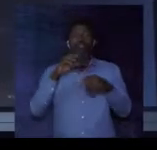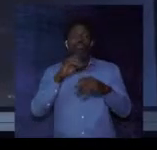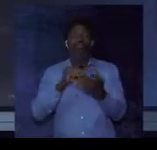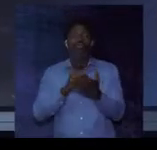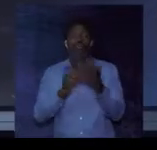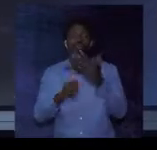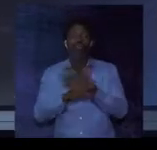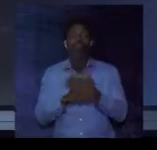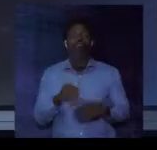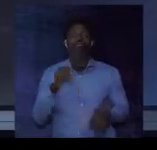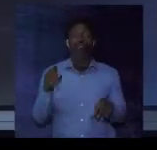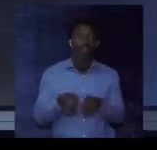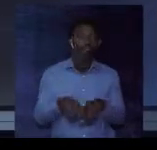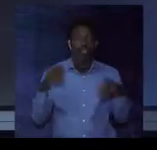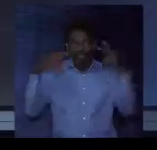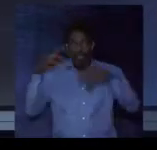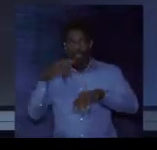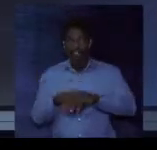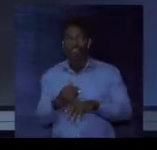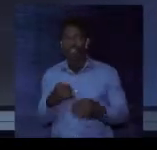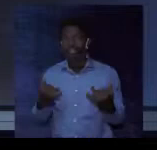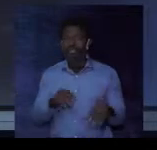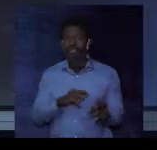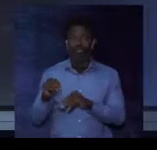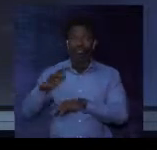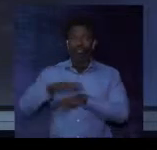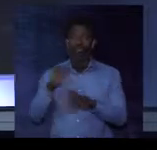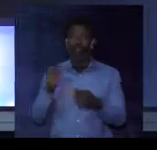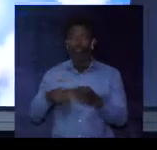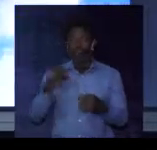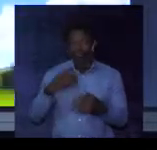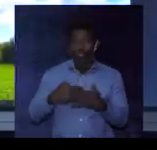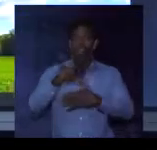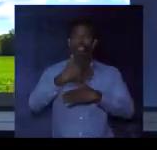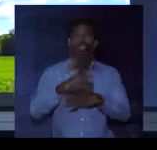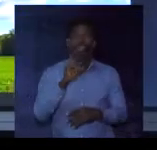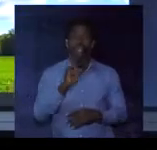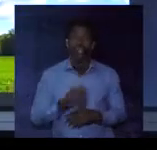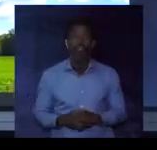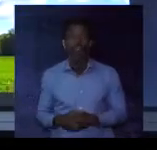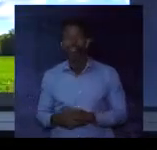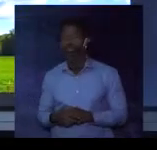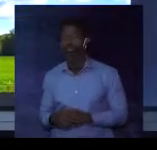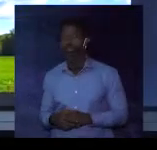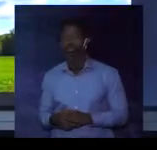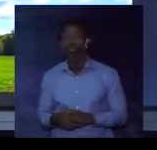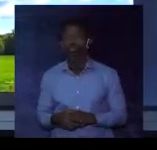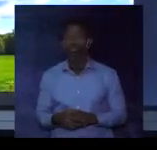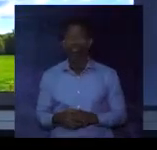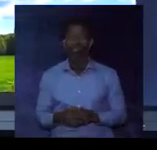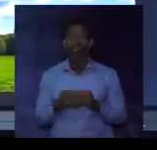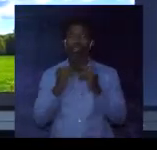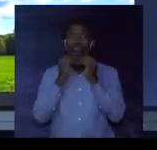to October as rainy season. Now moving on to the next one,